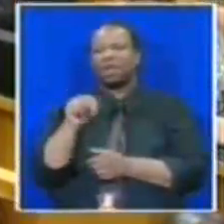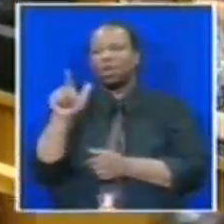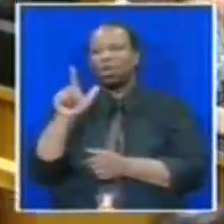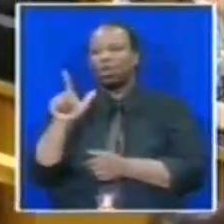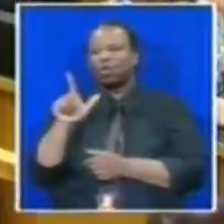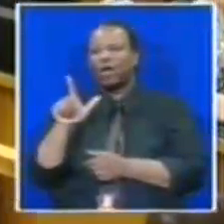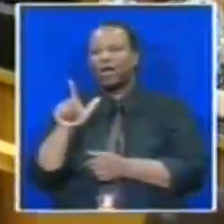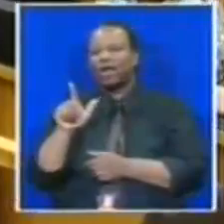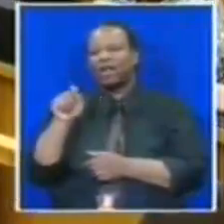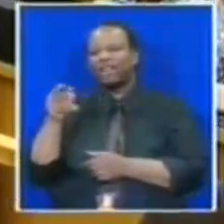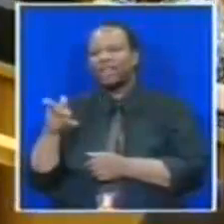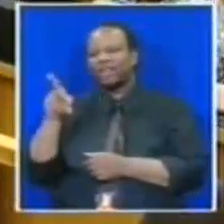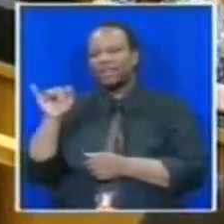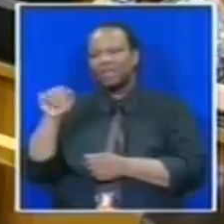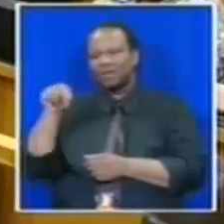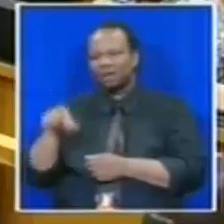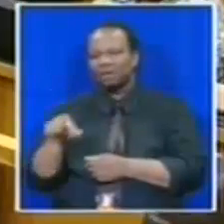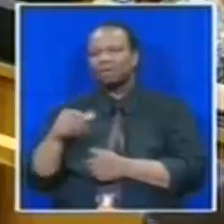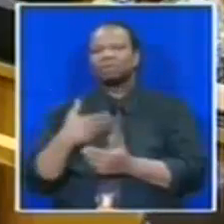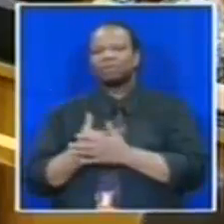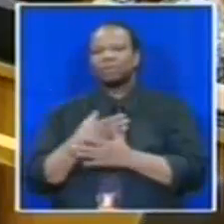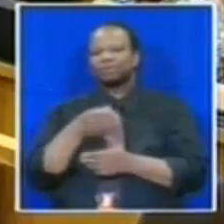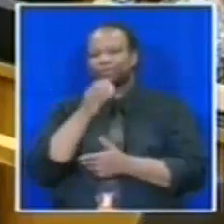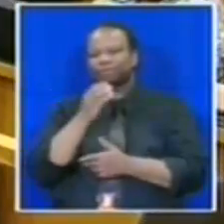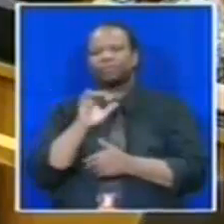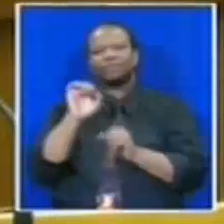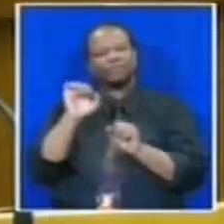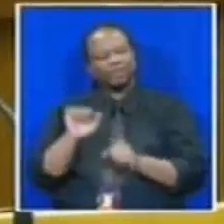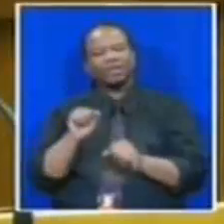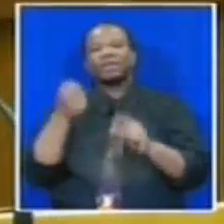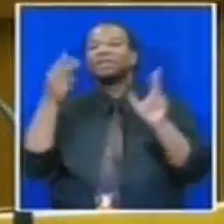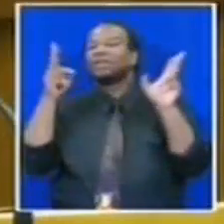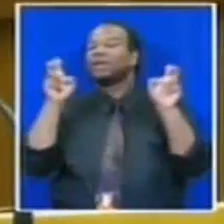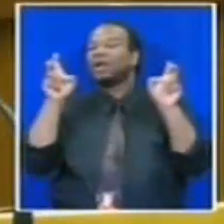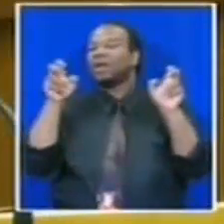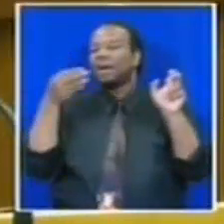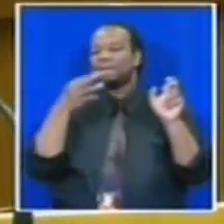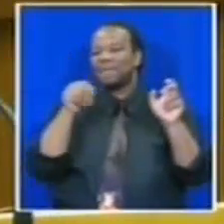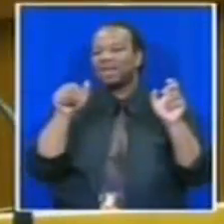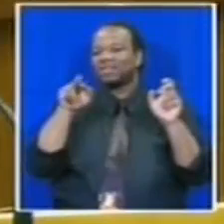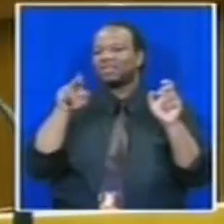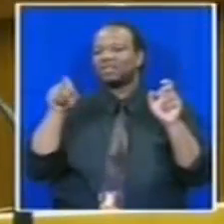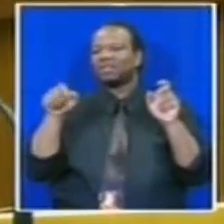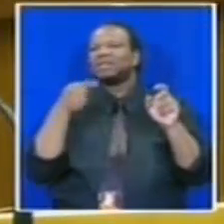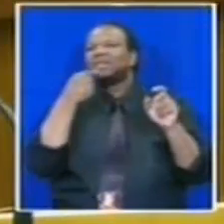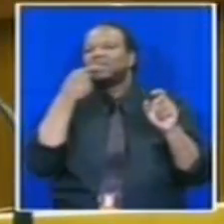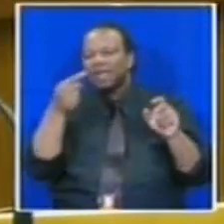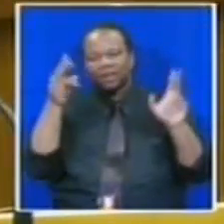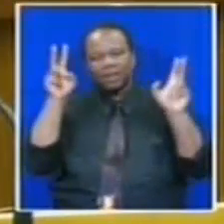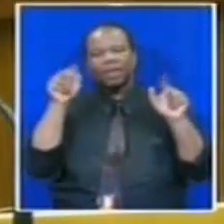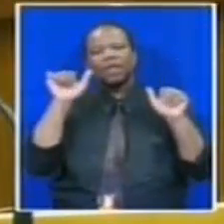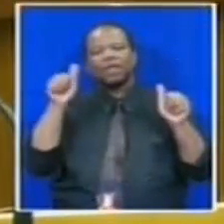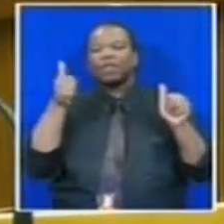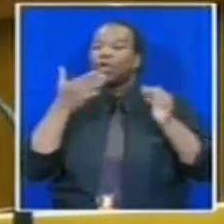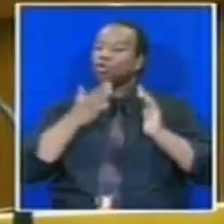And I can have a sip of water. As Martin Luther King said, and I quote, "Human progress is neither